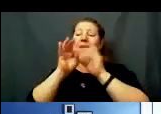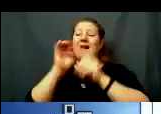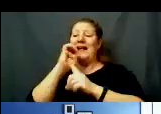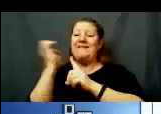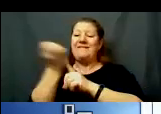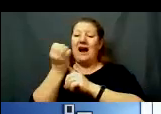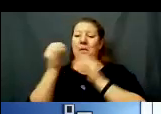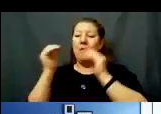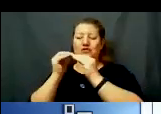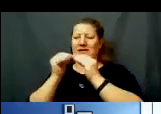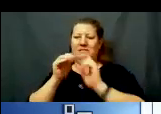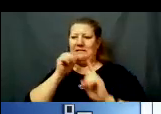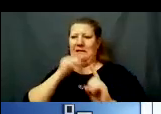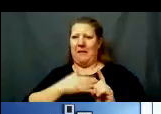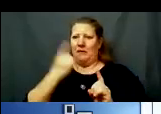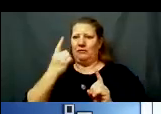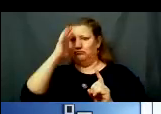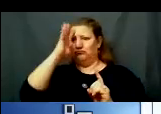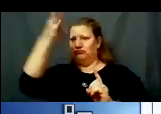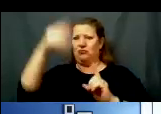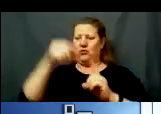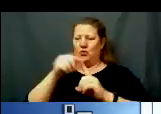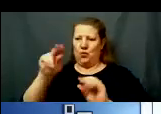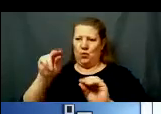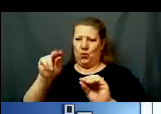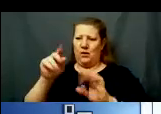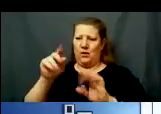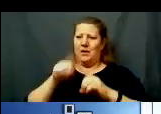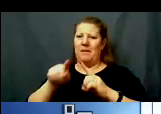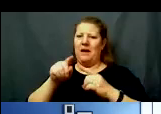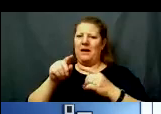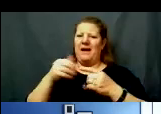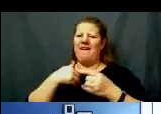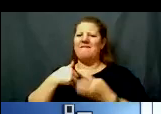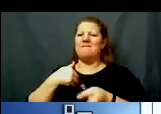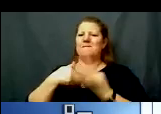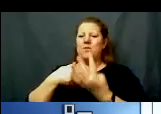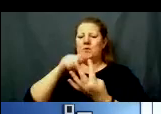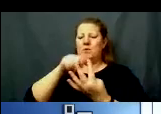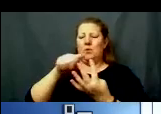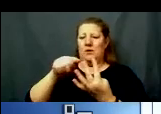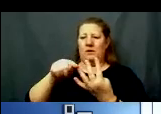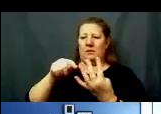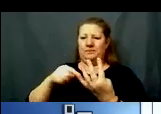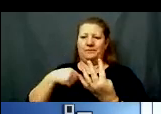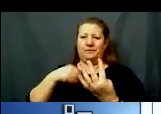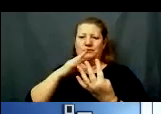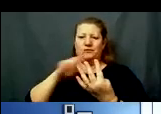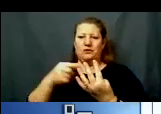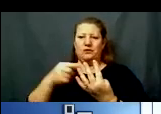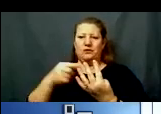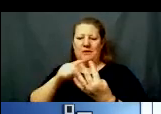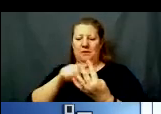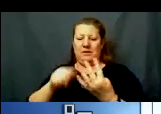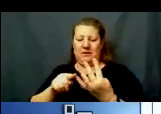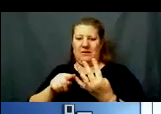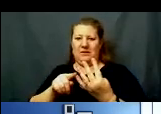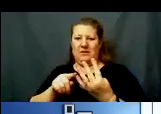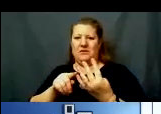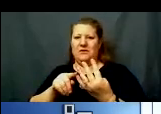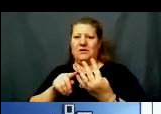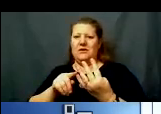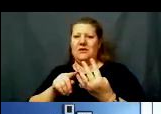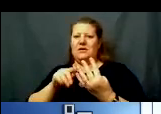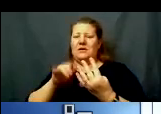broad collective conversation. But there are four pillars that I lay out in my work that constitute this framework of